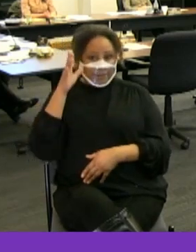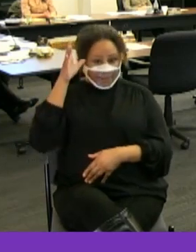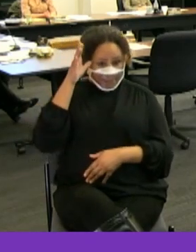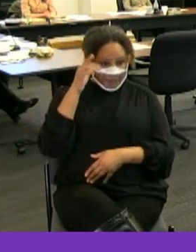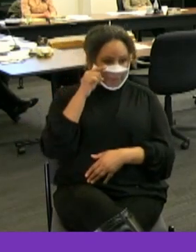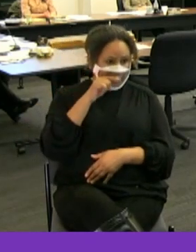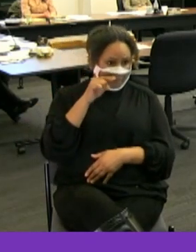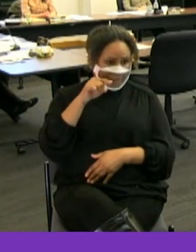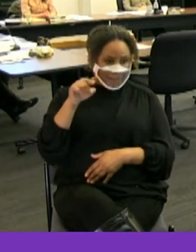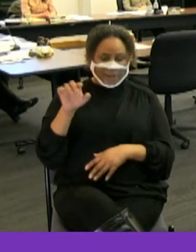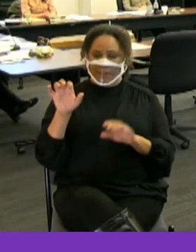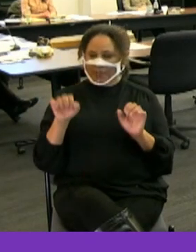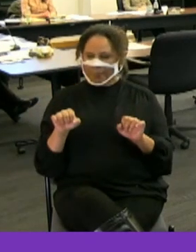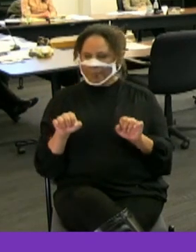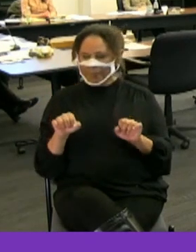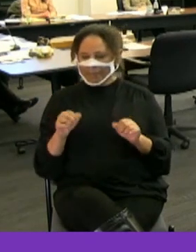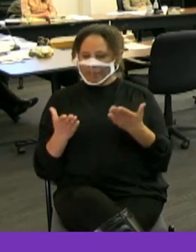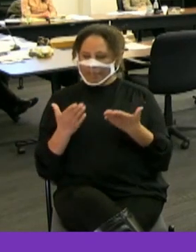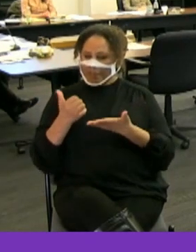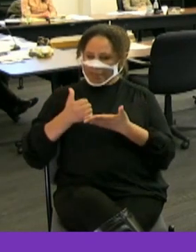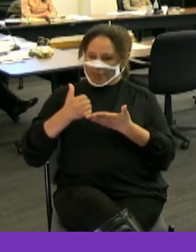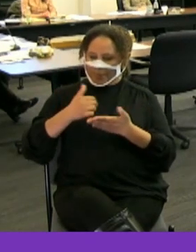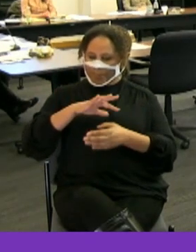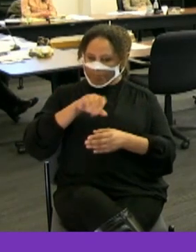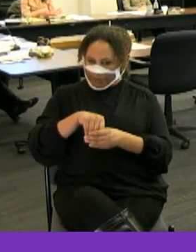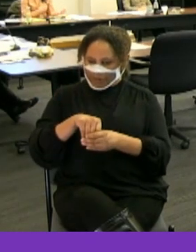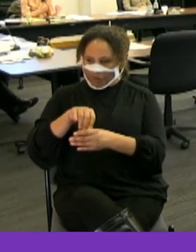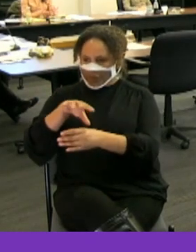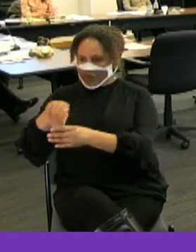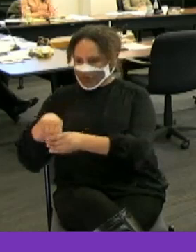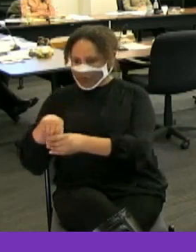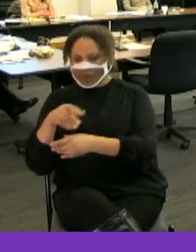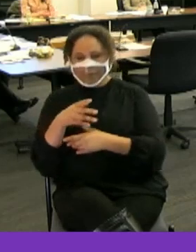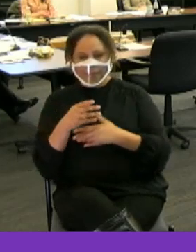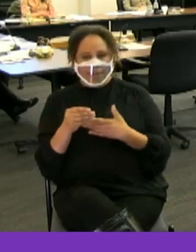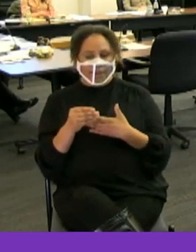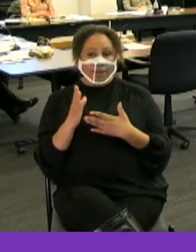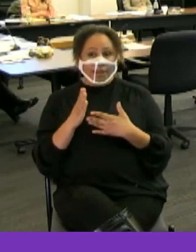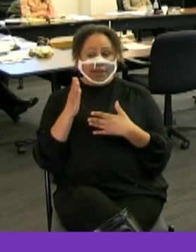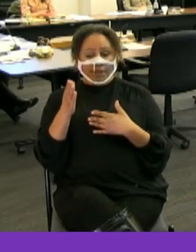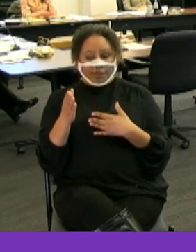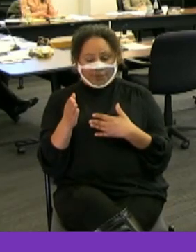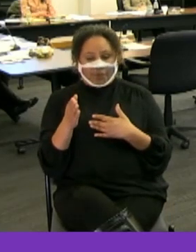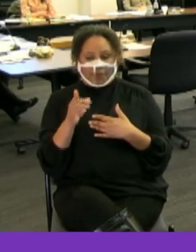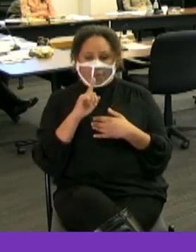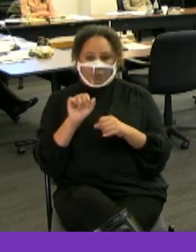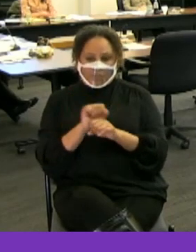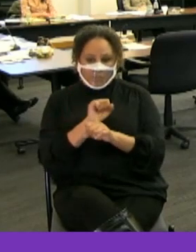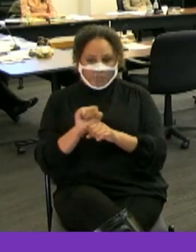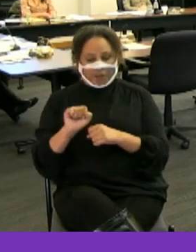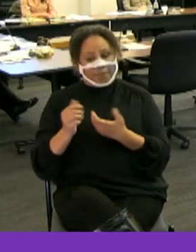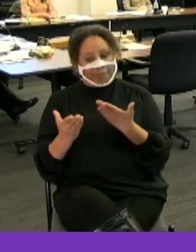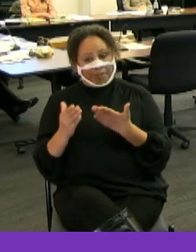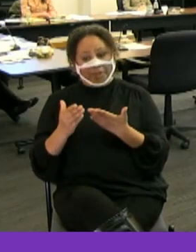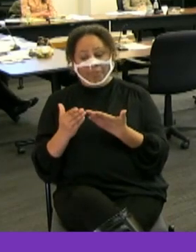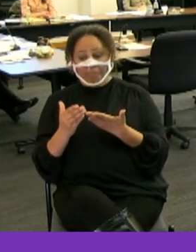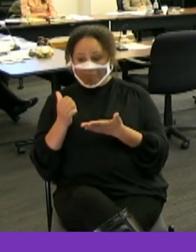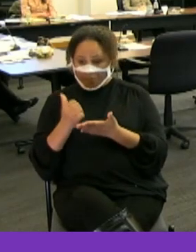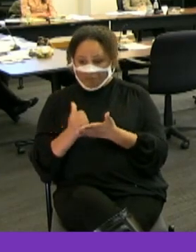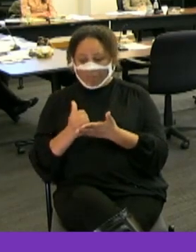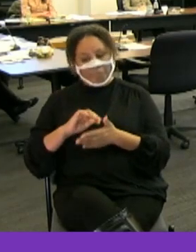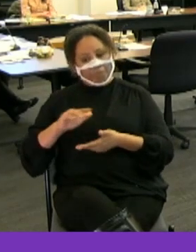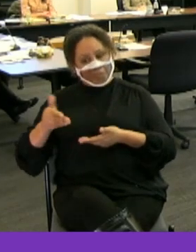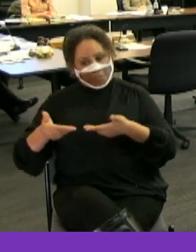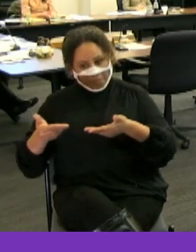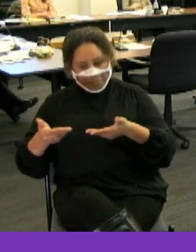parents. It could potentially help with engagement and down the road, definitely recruitment of students if they know what's